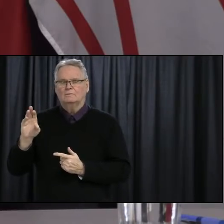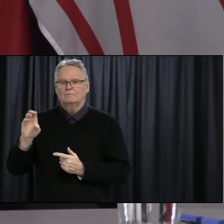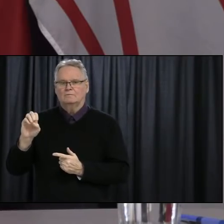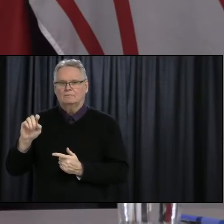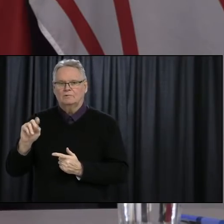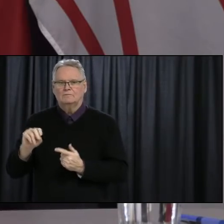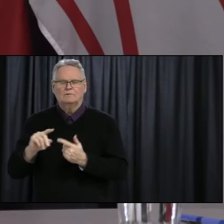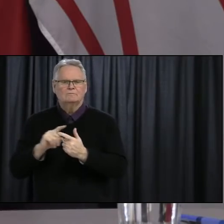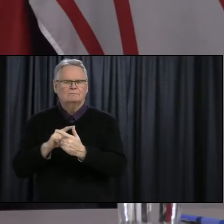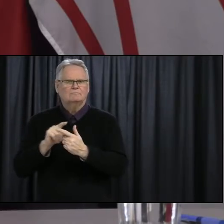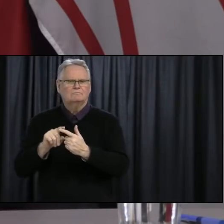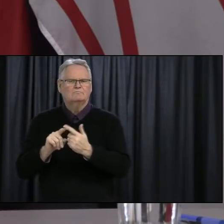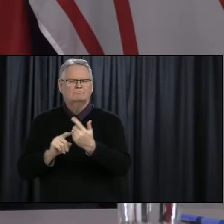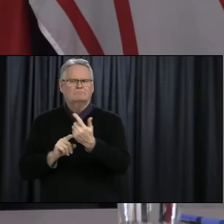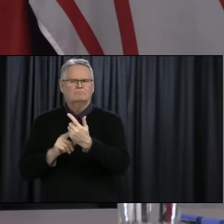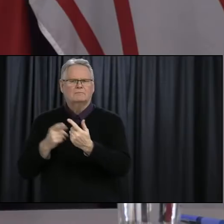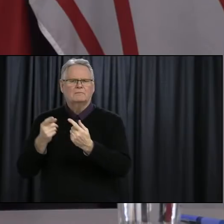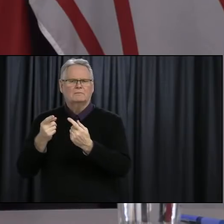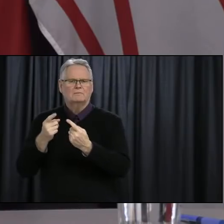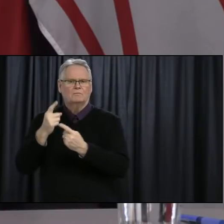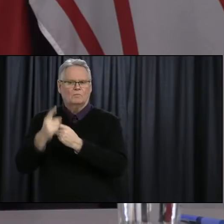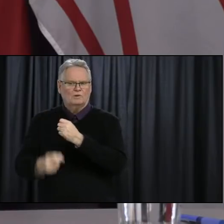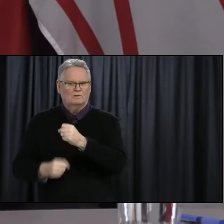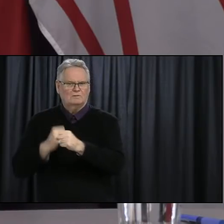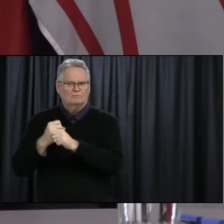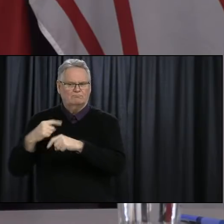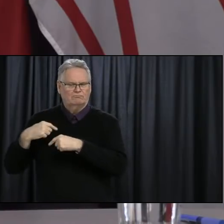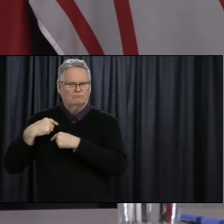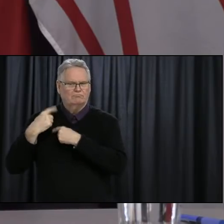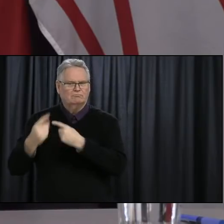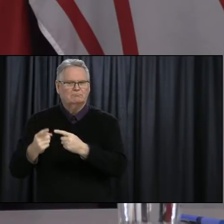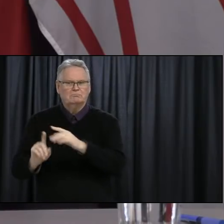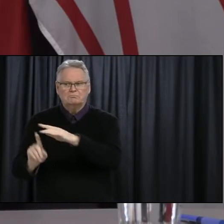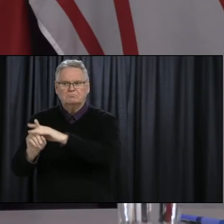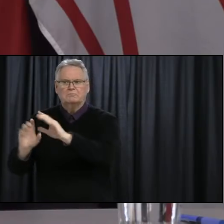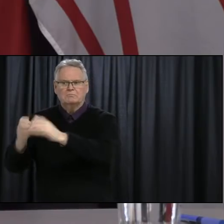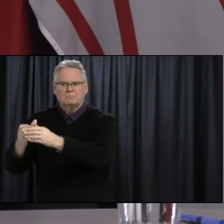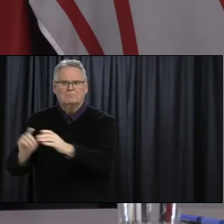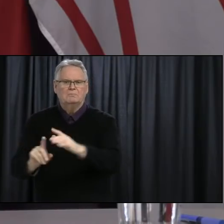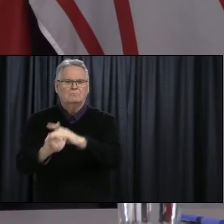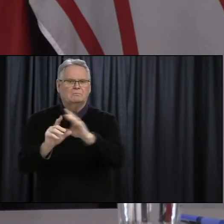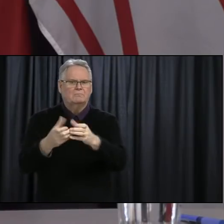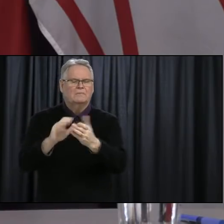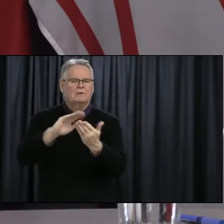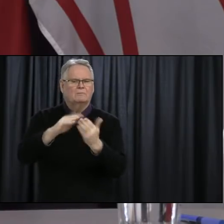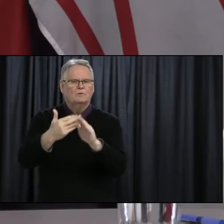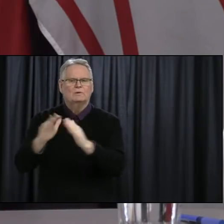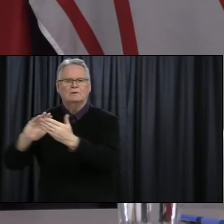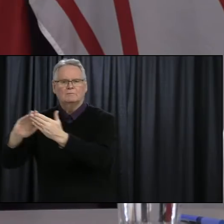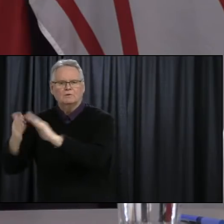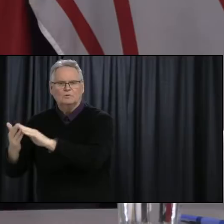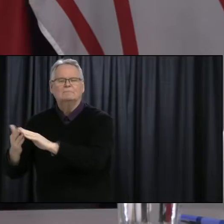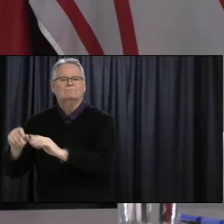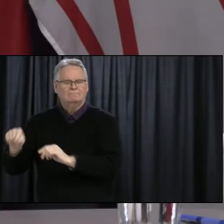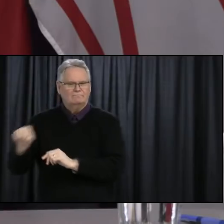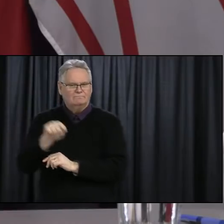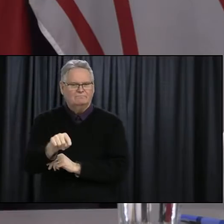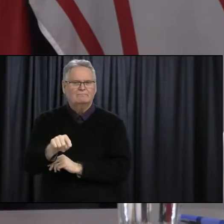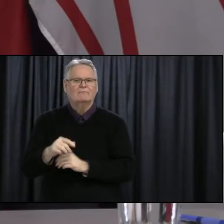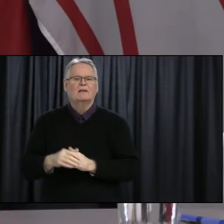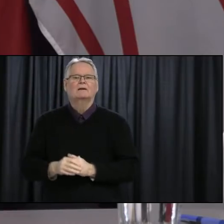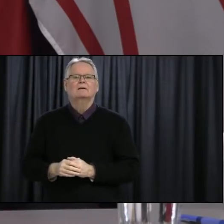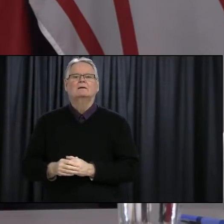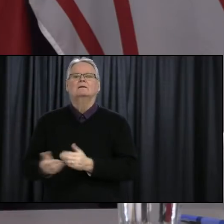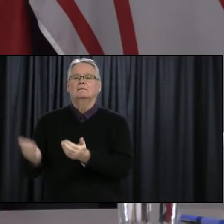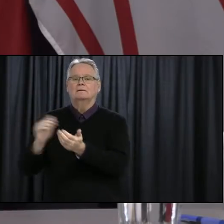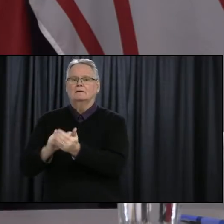Together, my friends, we will get through this one as well. And I want to talk directly to the educators,